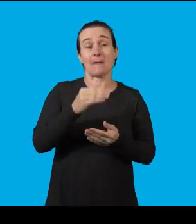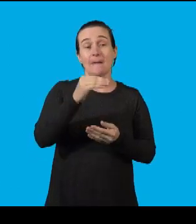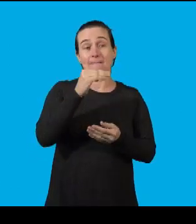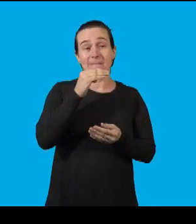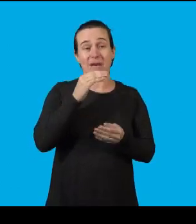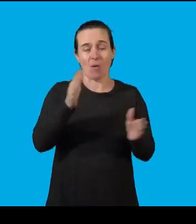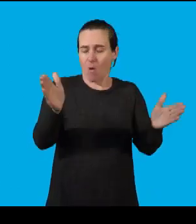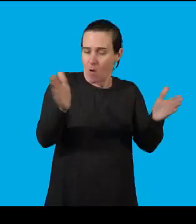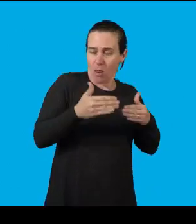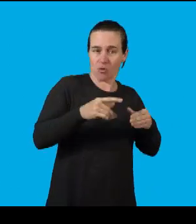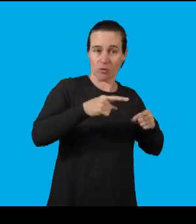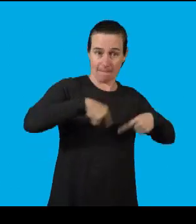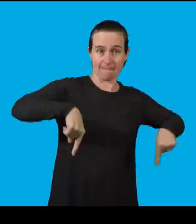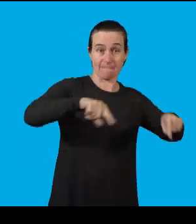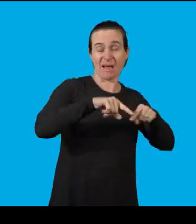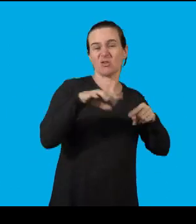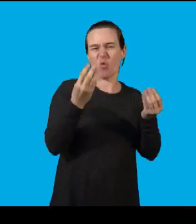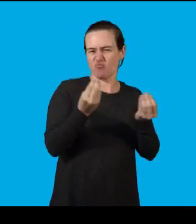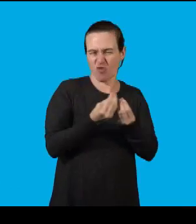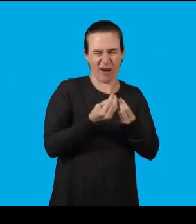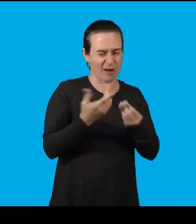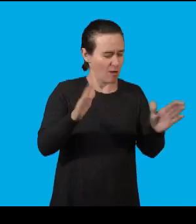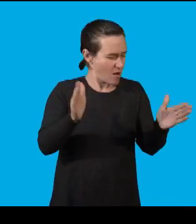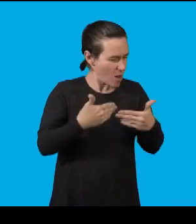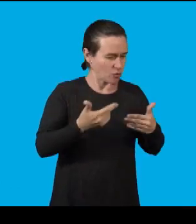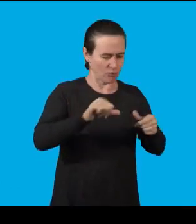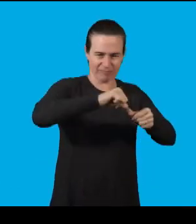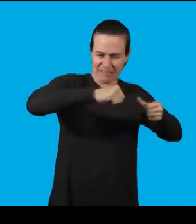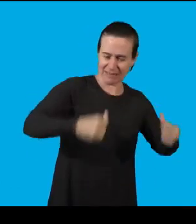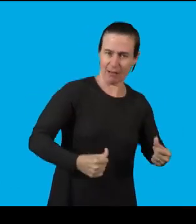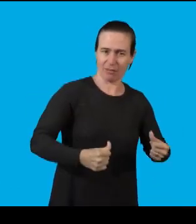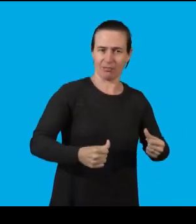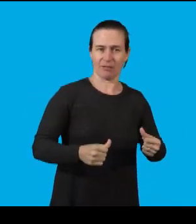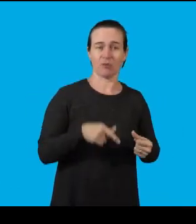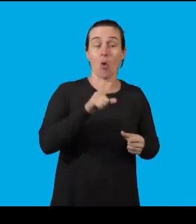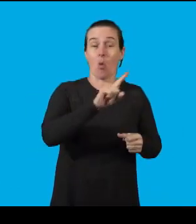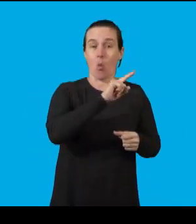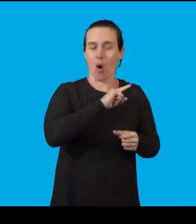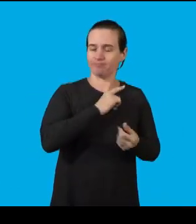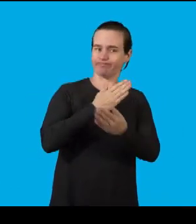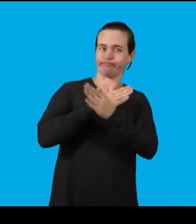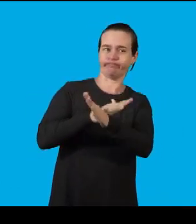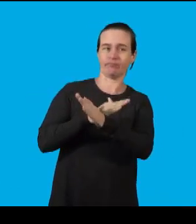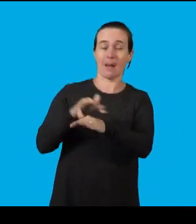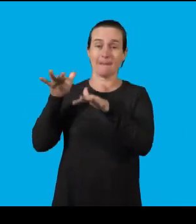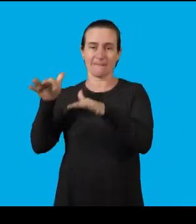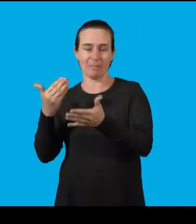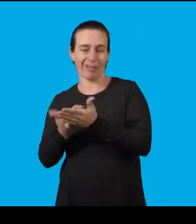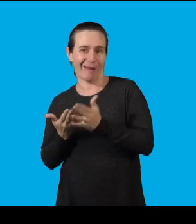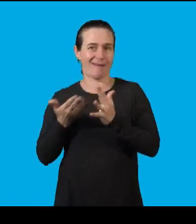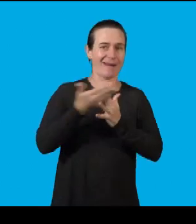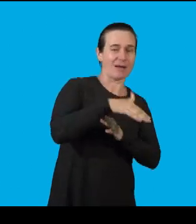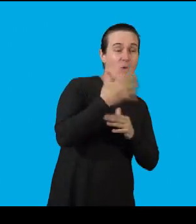closing off a place to prevent goods. Okay, so sealing off or closing of a place to prevent goods or people